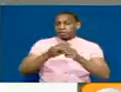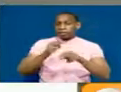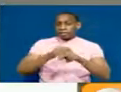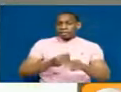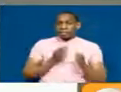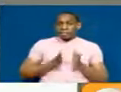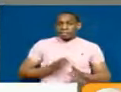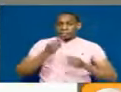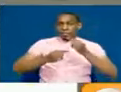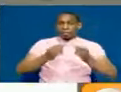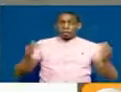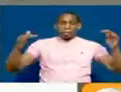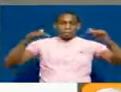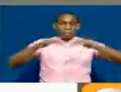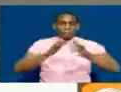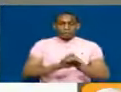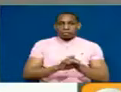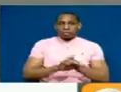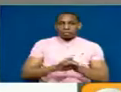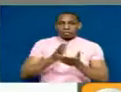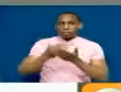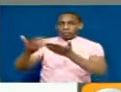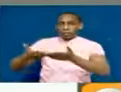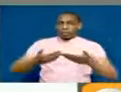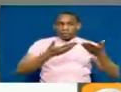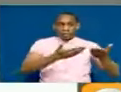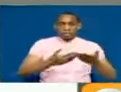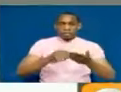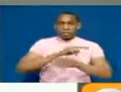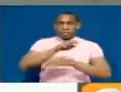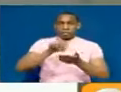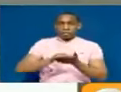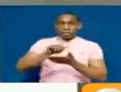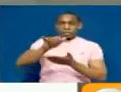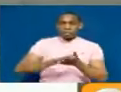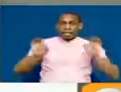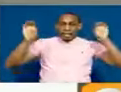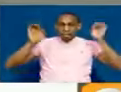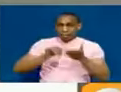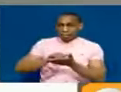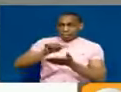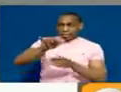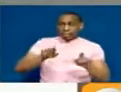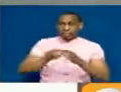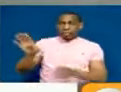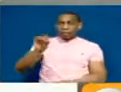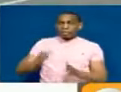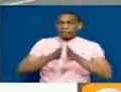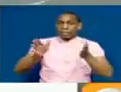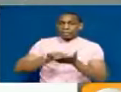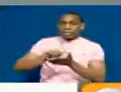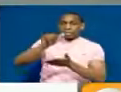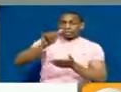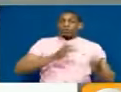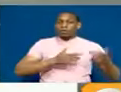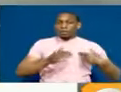as tourists continue to visit, attracted by the dominant national carrier, Ethiopian Airlines, which is Africa's largest